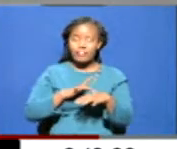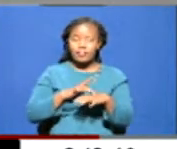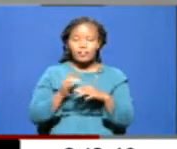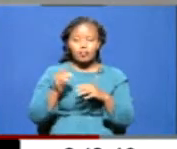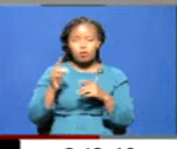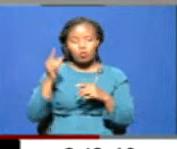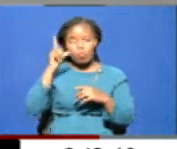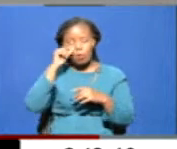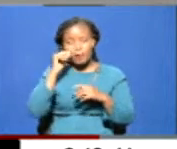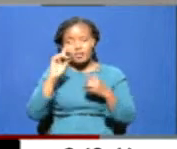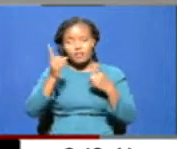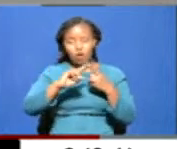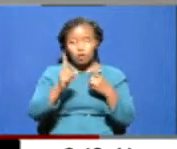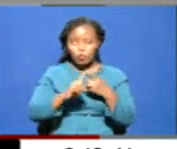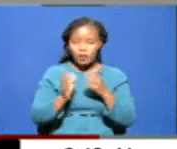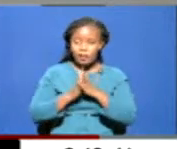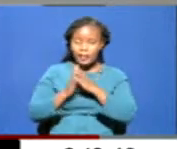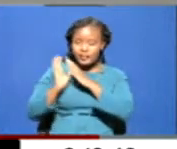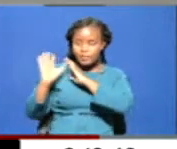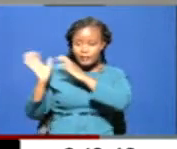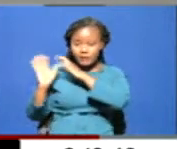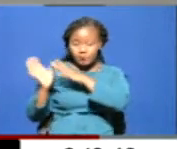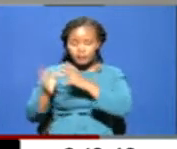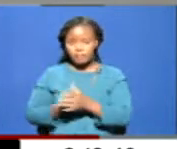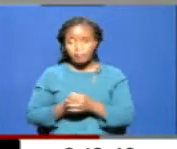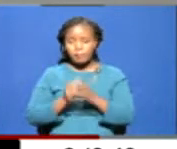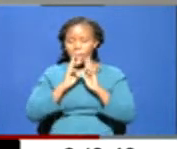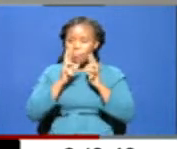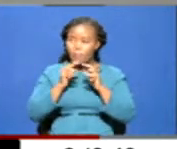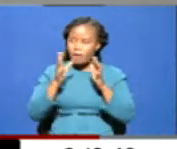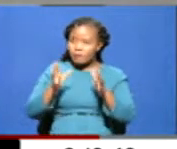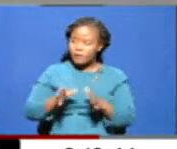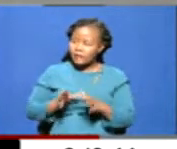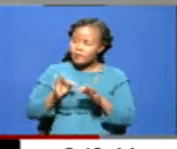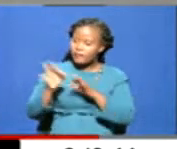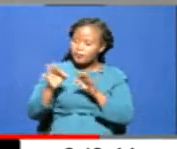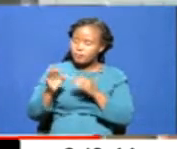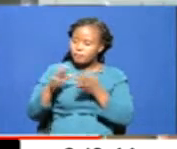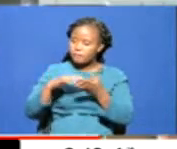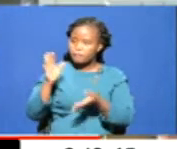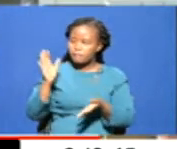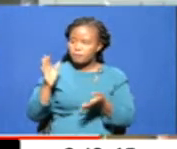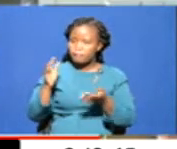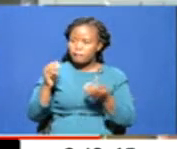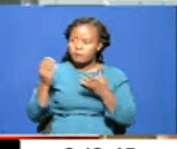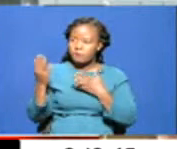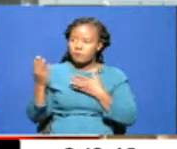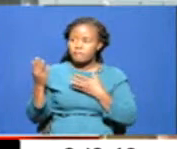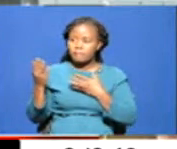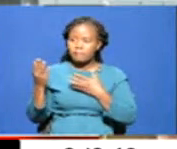recording high incidents. Our reporter Juni Karisa with more.